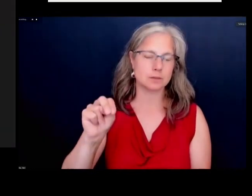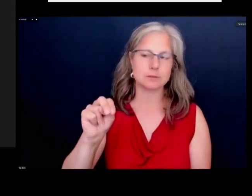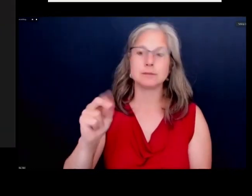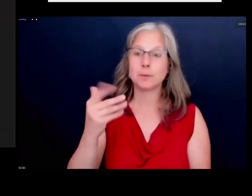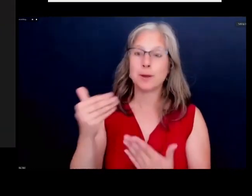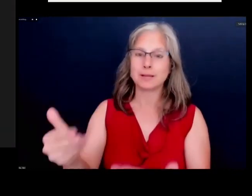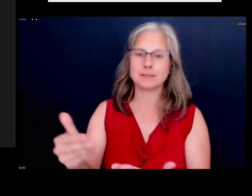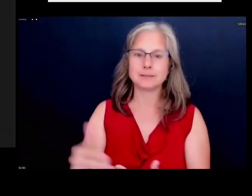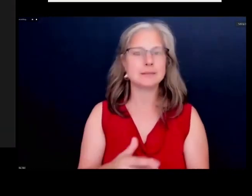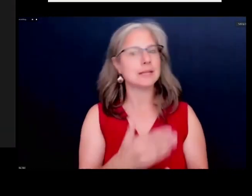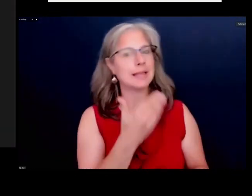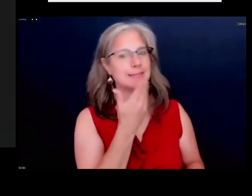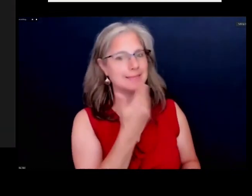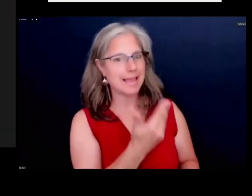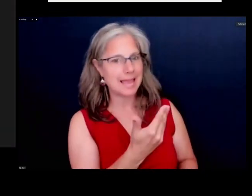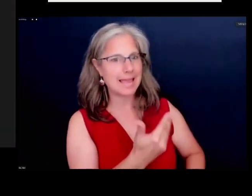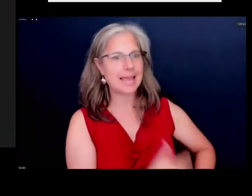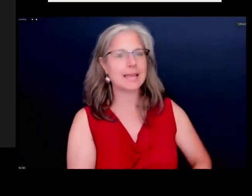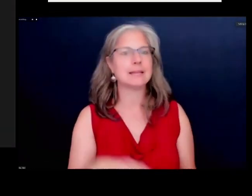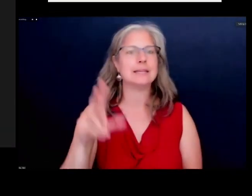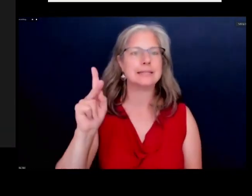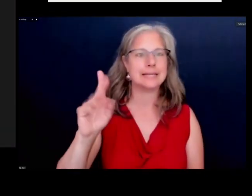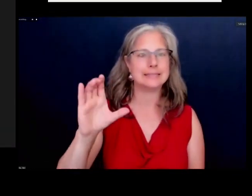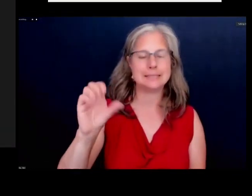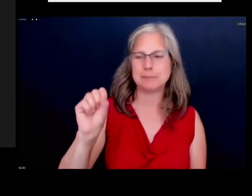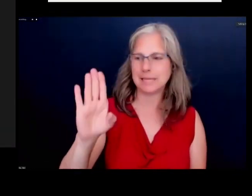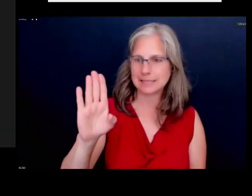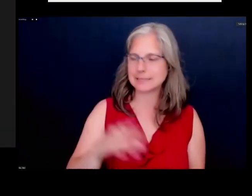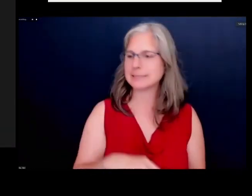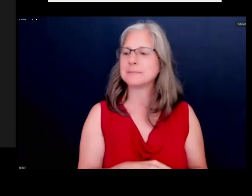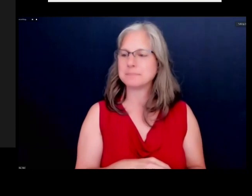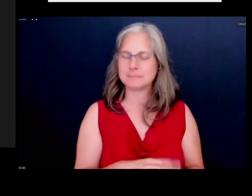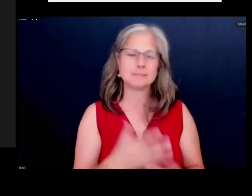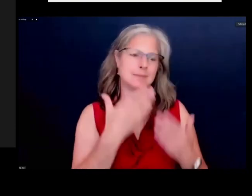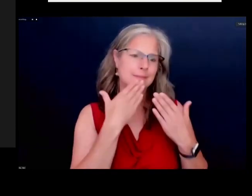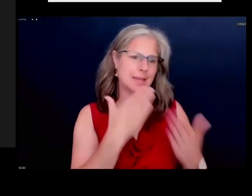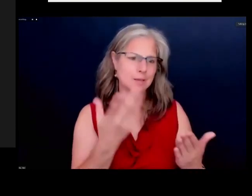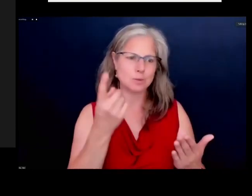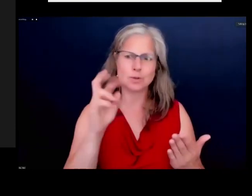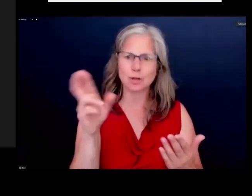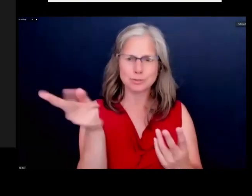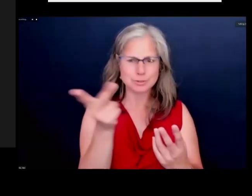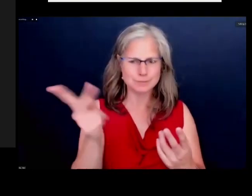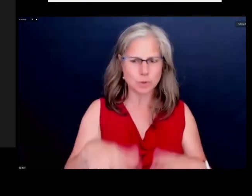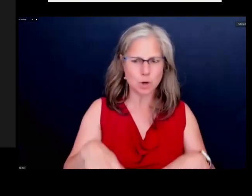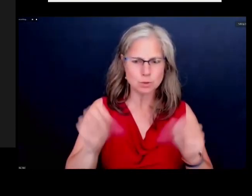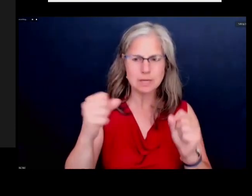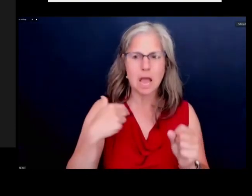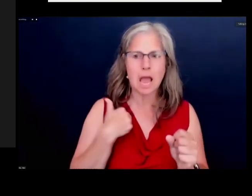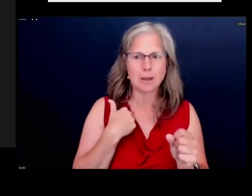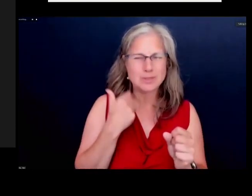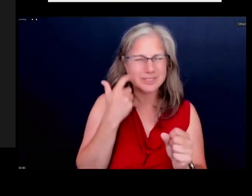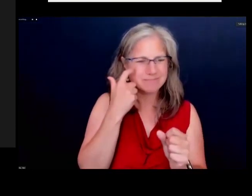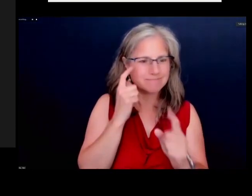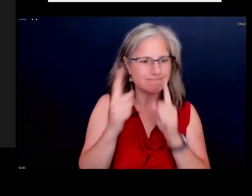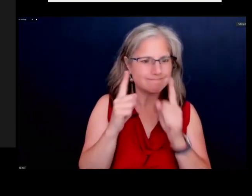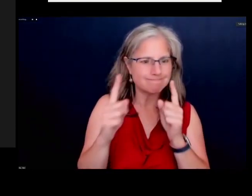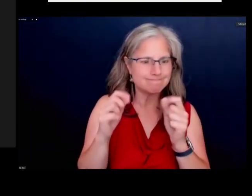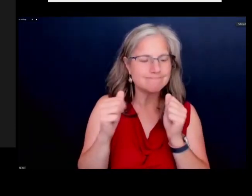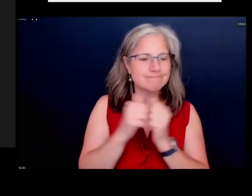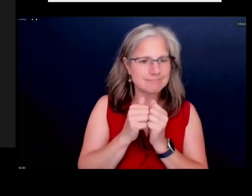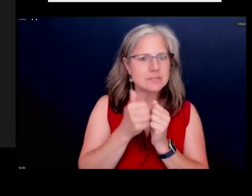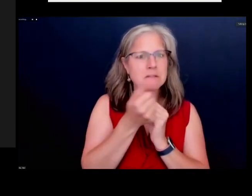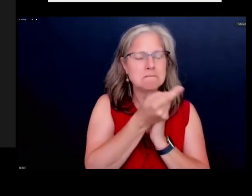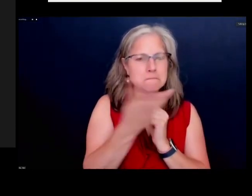Radio. Go ahead, Lisa. Thanks, Gina, and thank you, doctors, for hosting this today. I was speaking